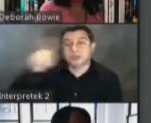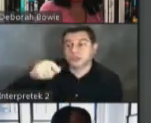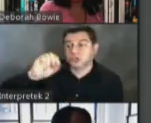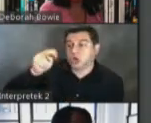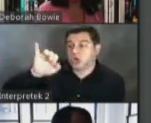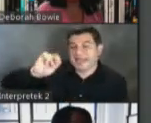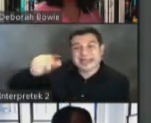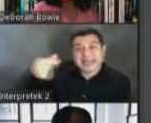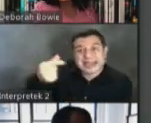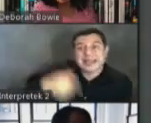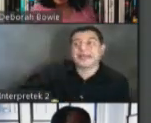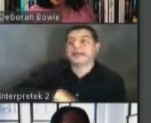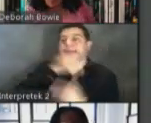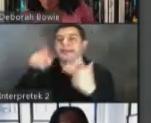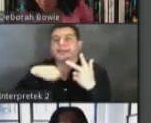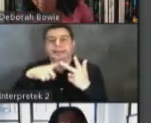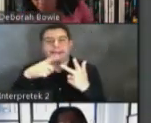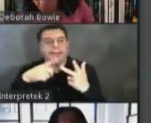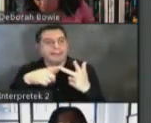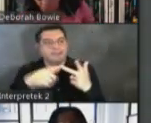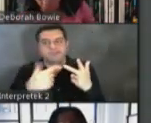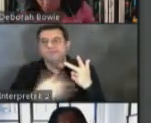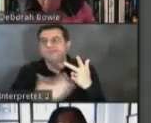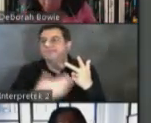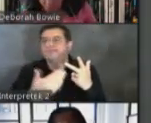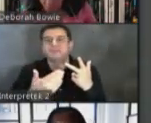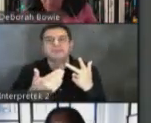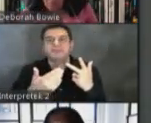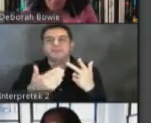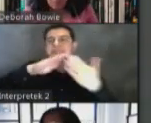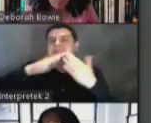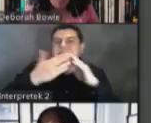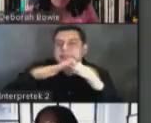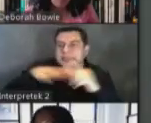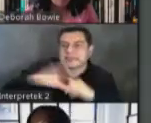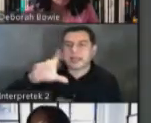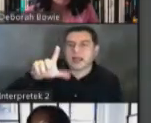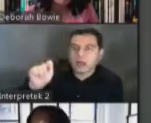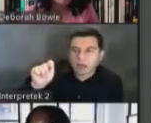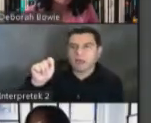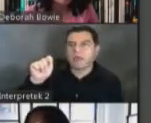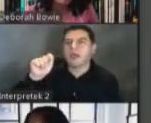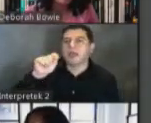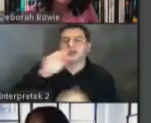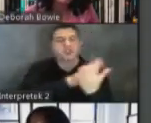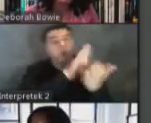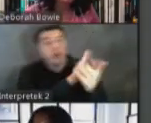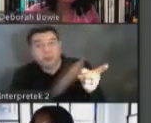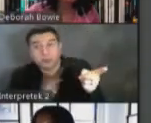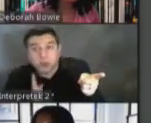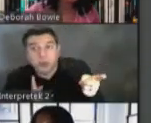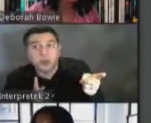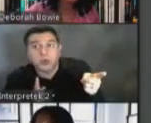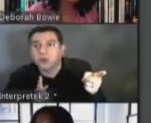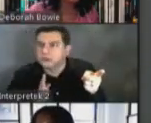the city, county, and all of our school board looking at our properties? Like, what specifically did